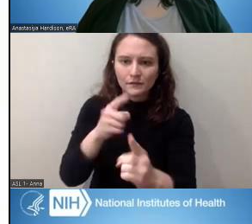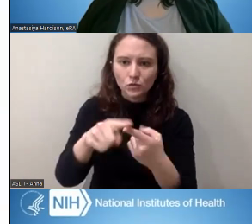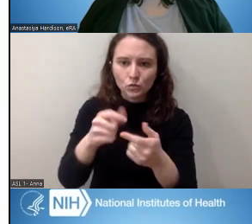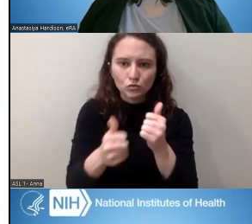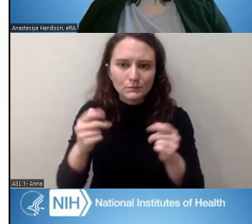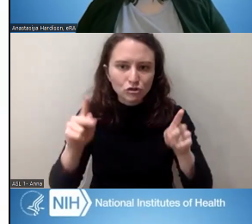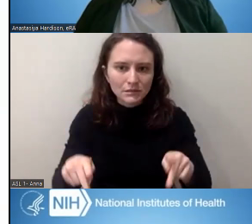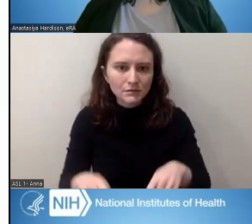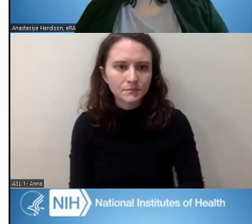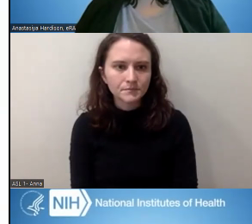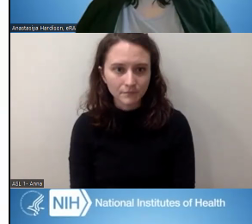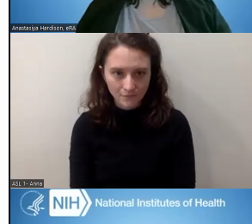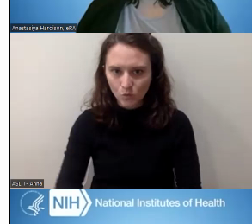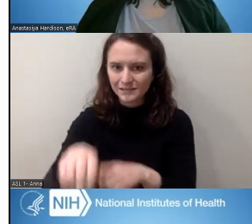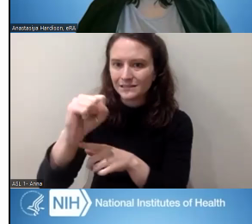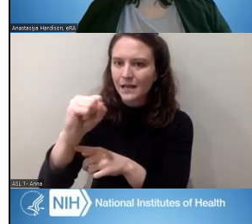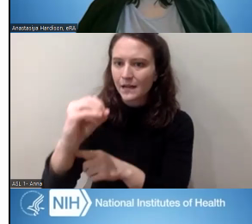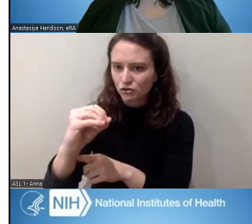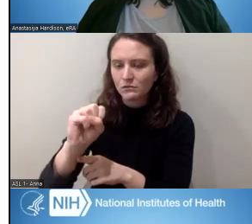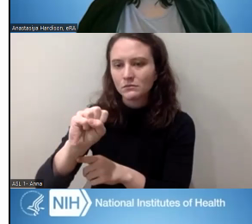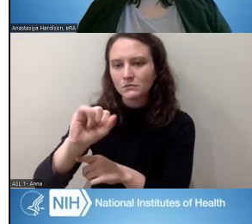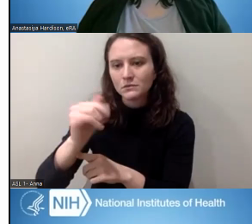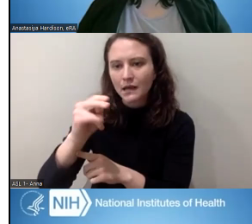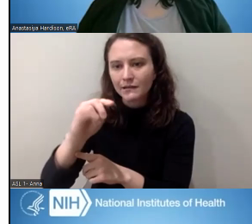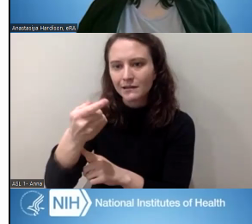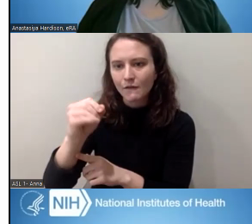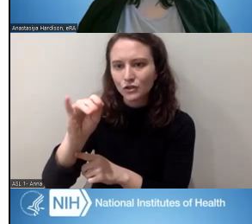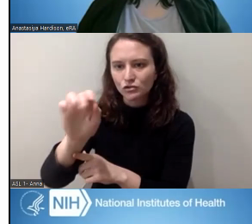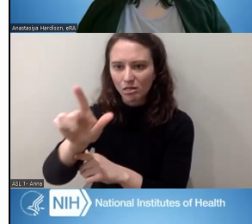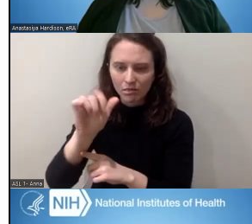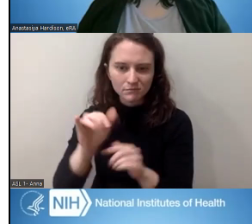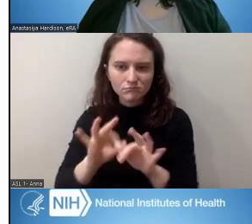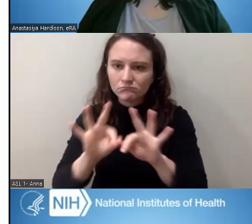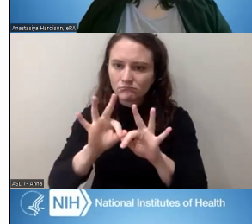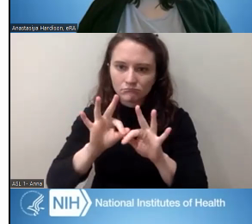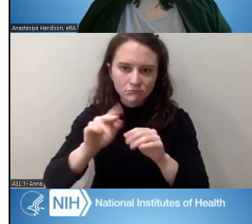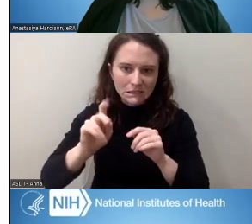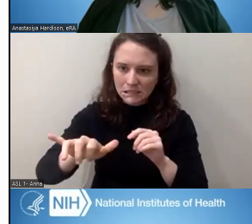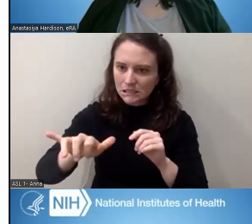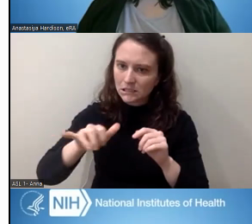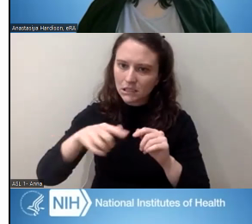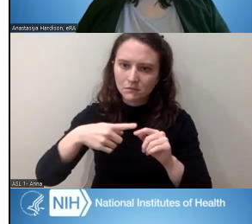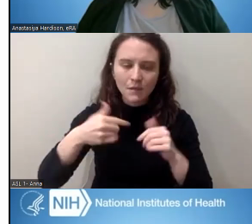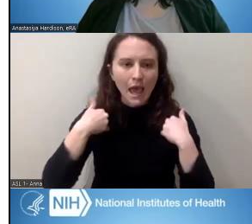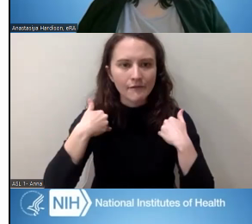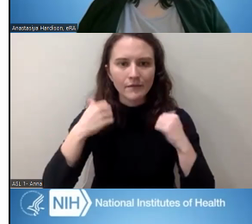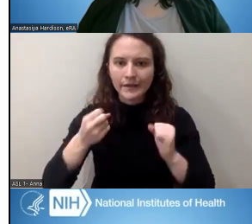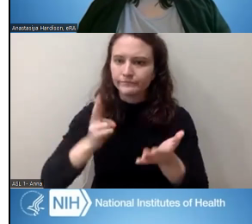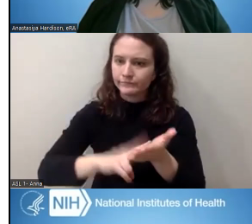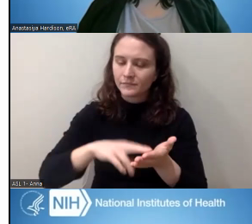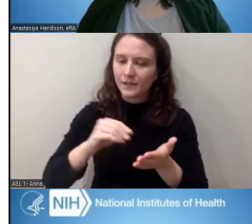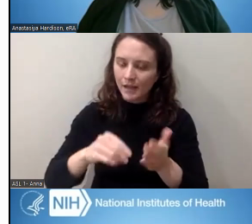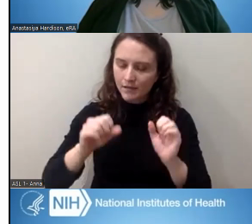The signing official role is the key one. This is the person that has signatory authority to legally bind